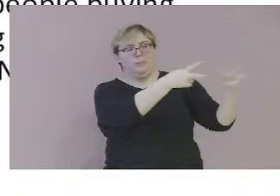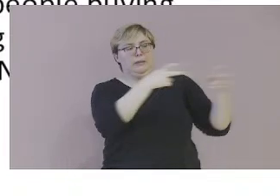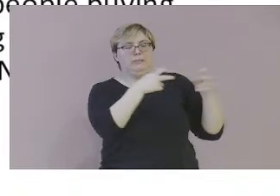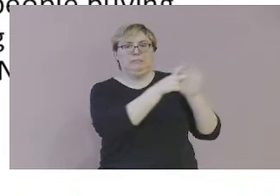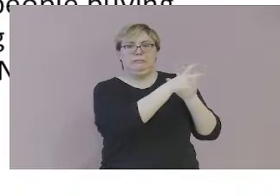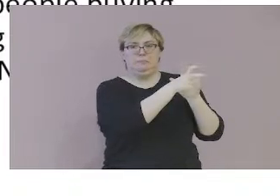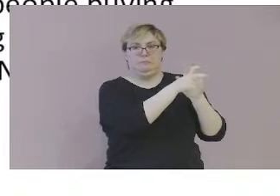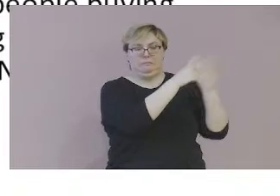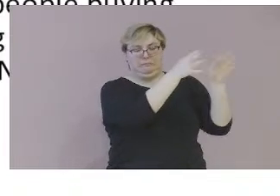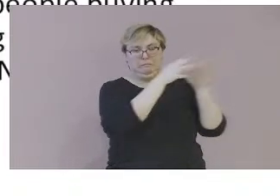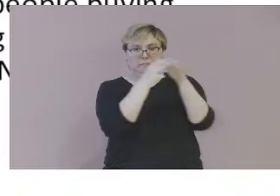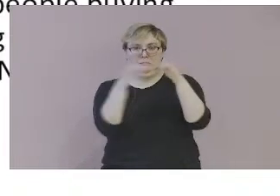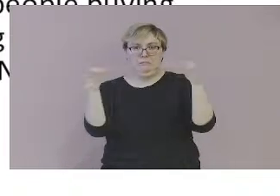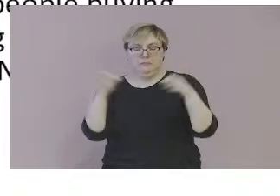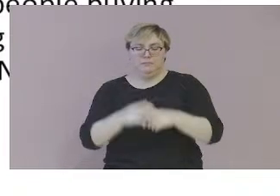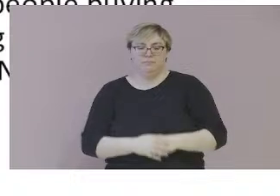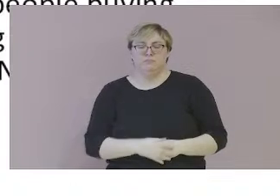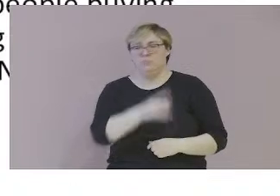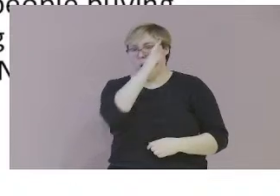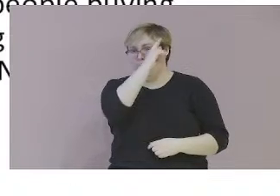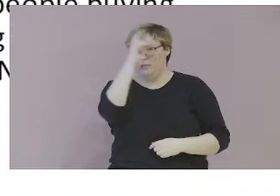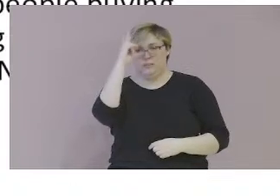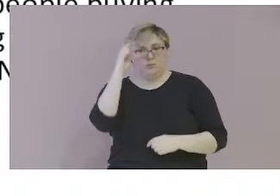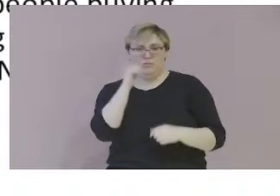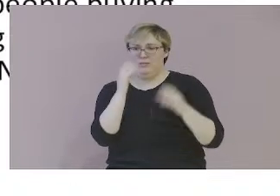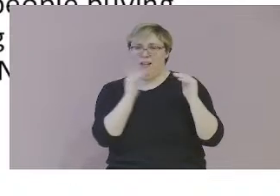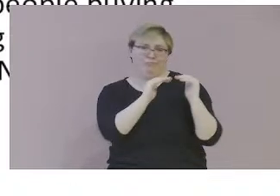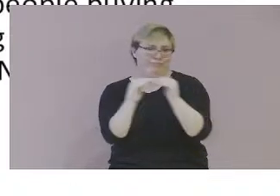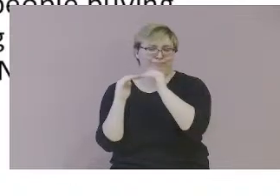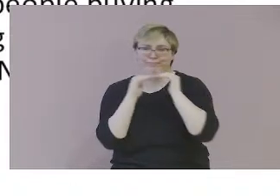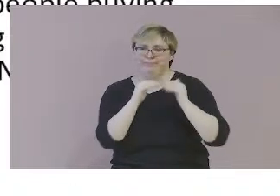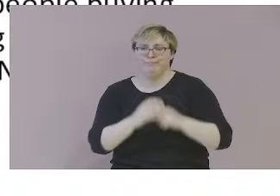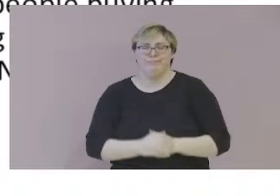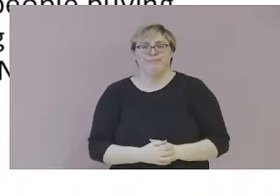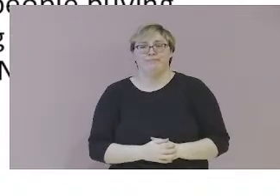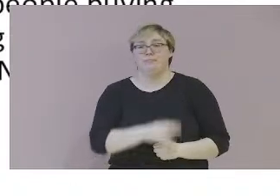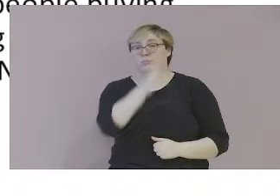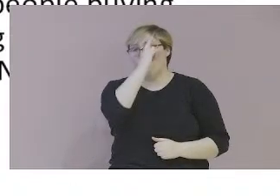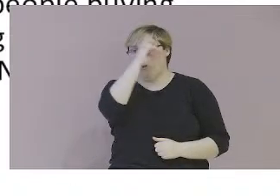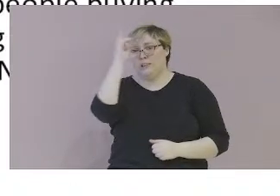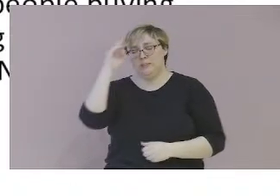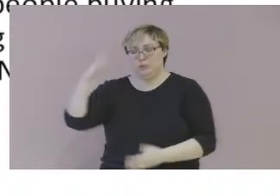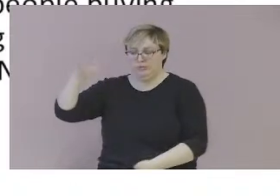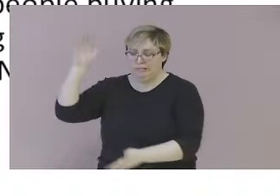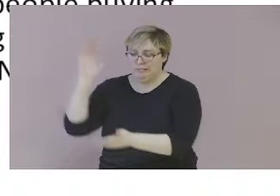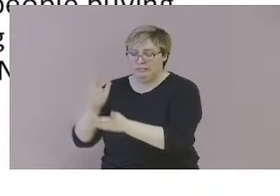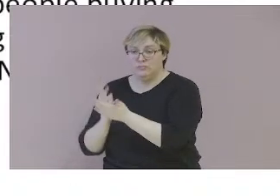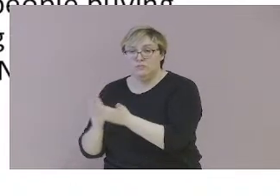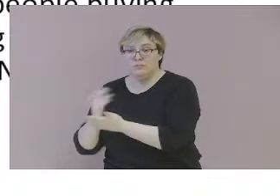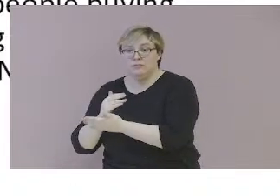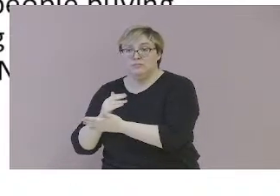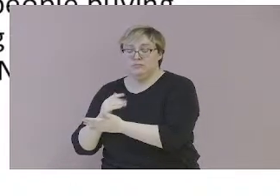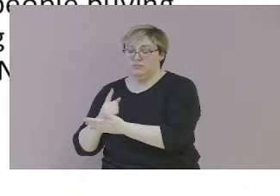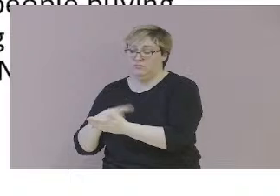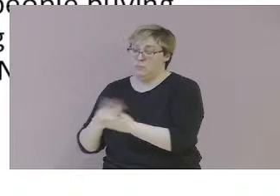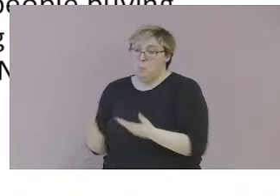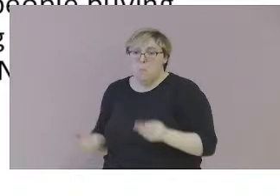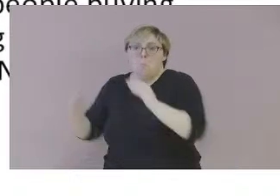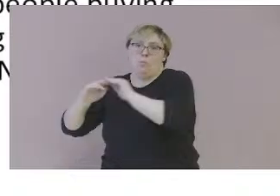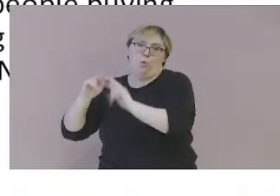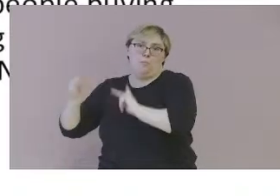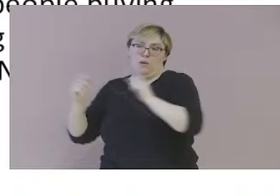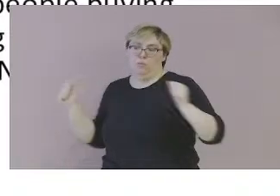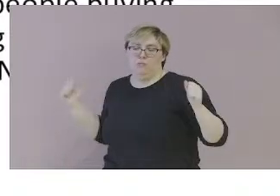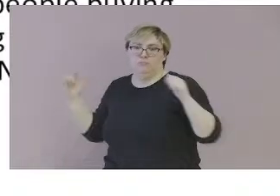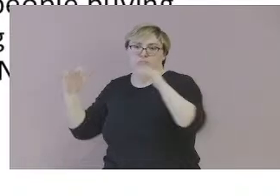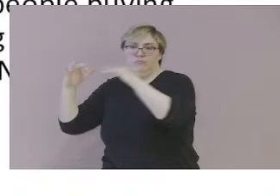equal. Hospitals in less affluent neighborhoods typically serve a larger population base. Thus, a system of rationing